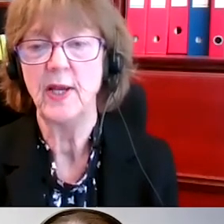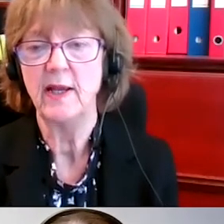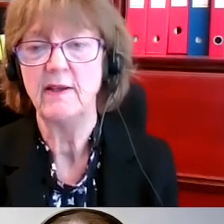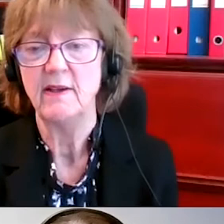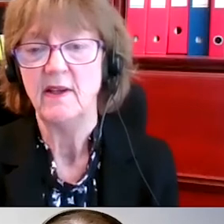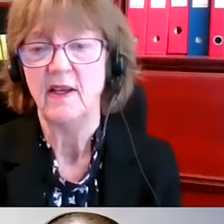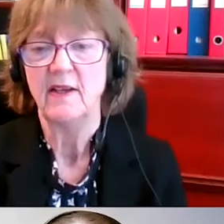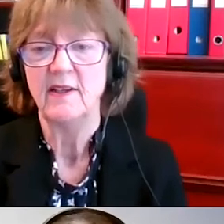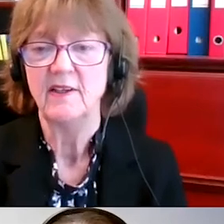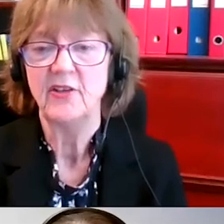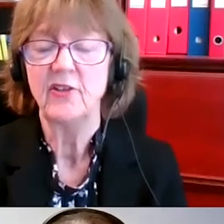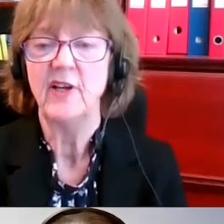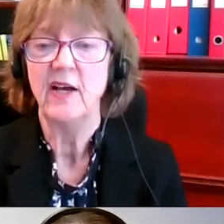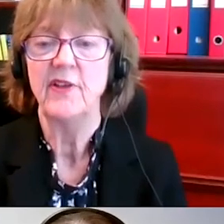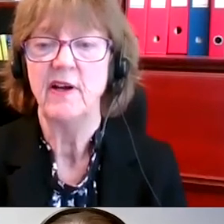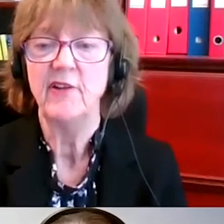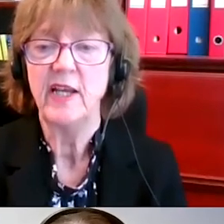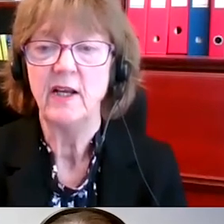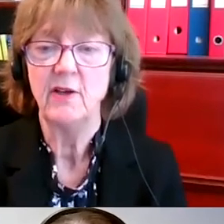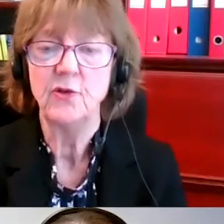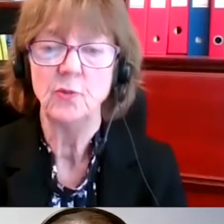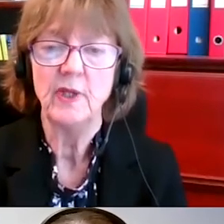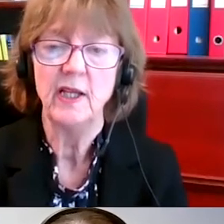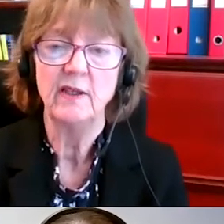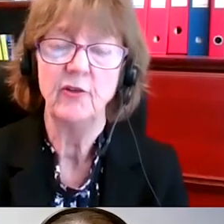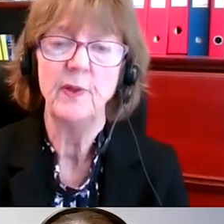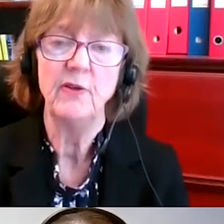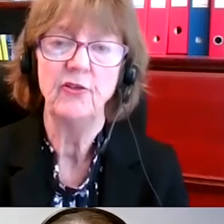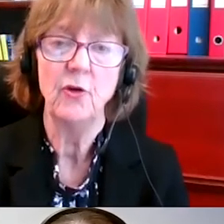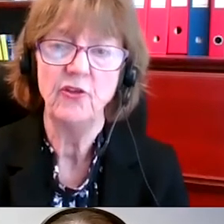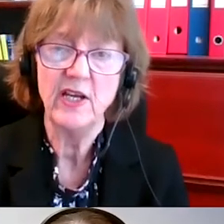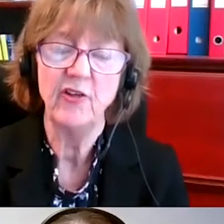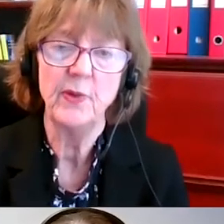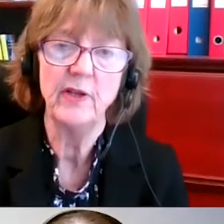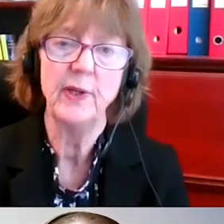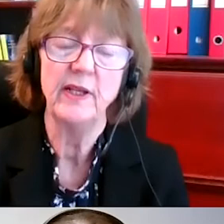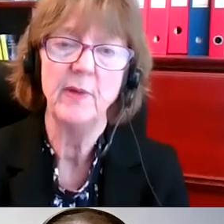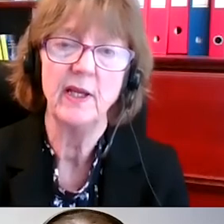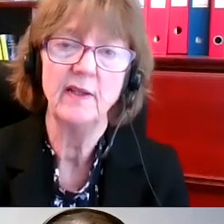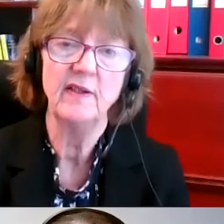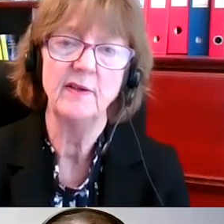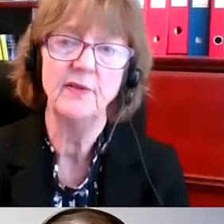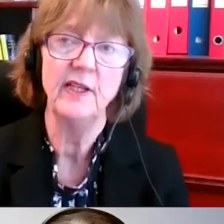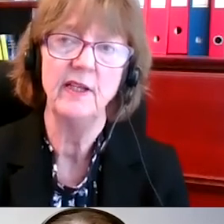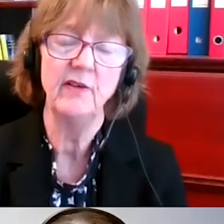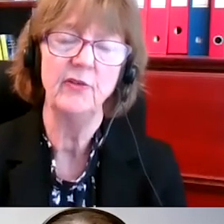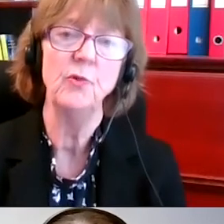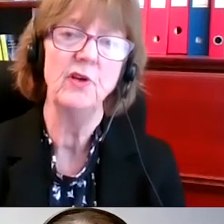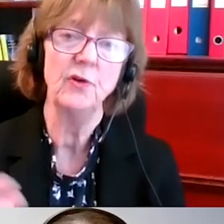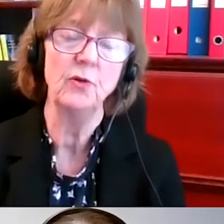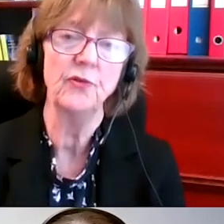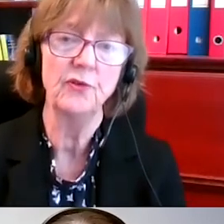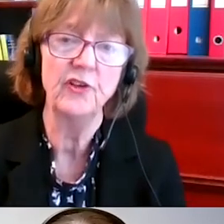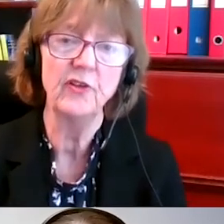is where children have their everyday life normally, and it's been so changed by the pandemic, and I think it is